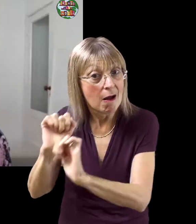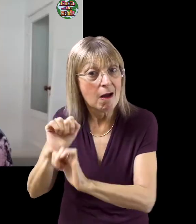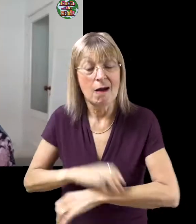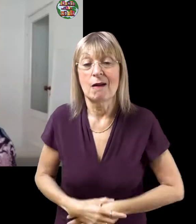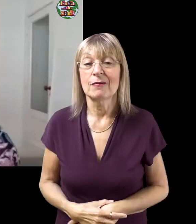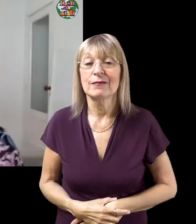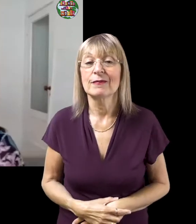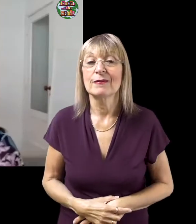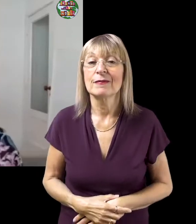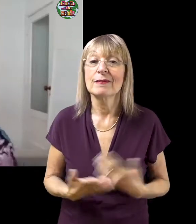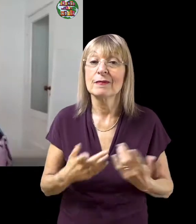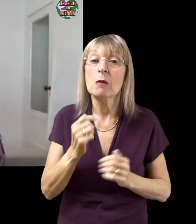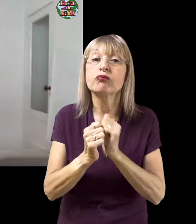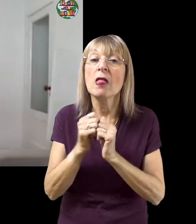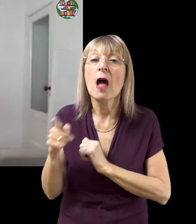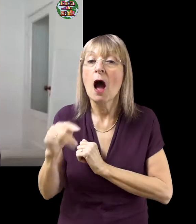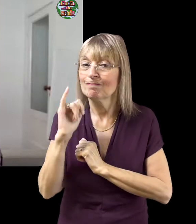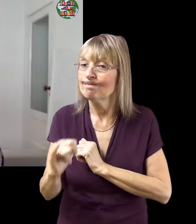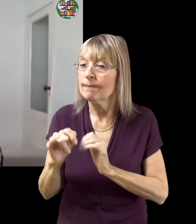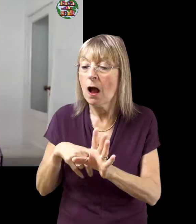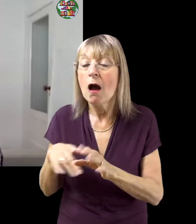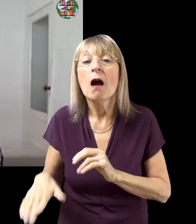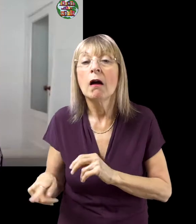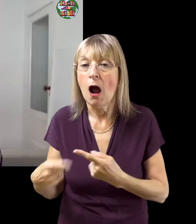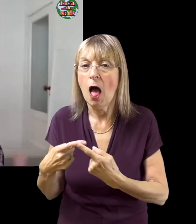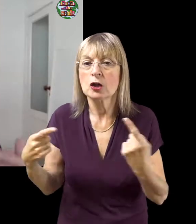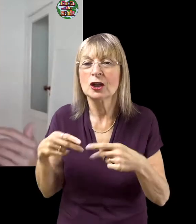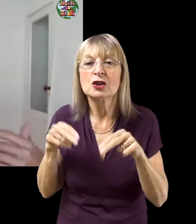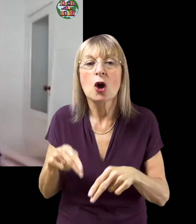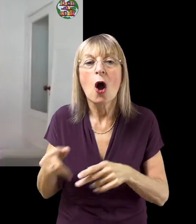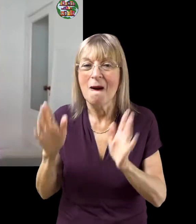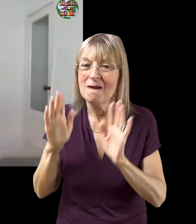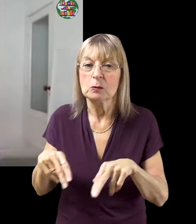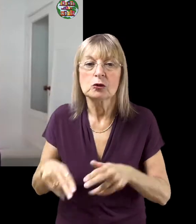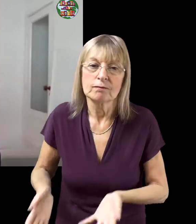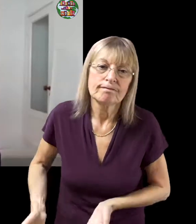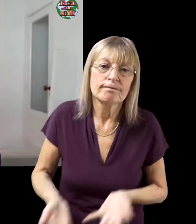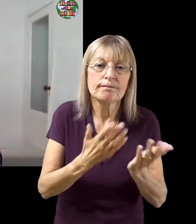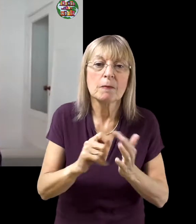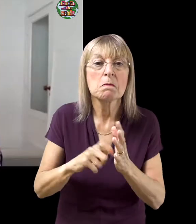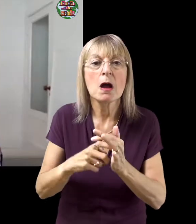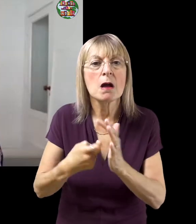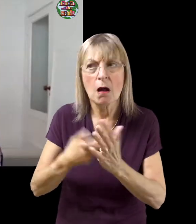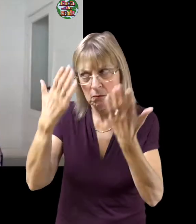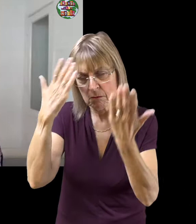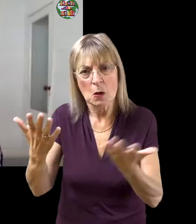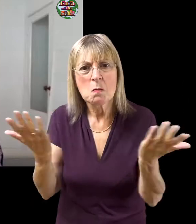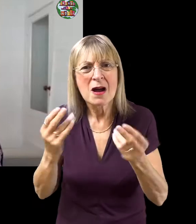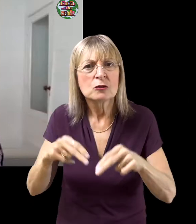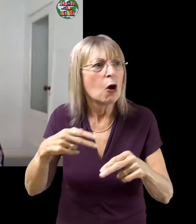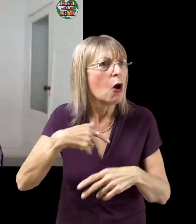used to be Parker's dog. Her little brother was allergic to dogs, so Alaska had to go. And Parker doesn't know